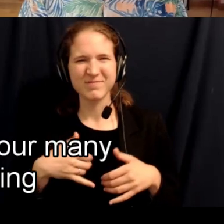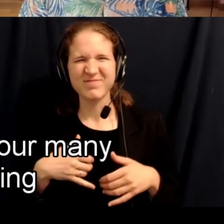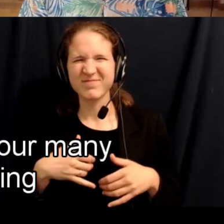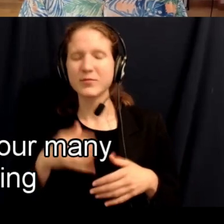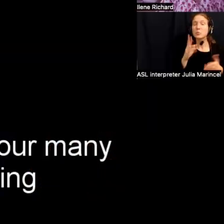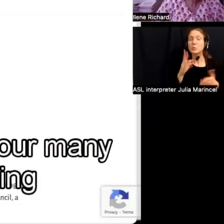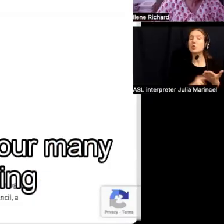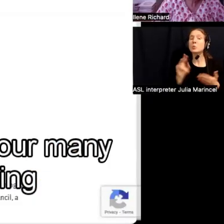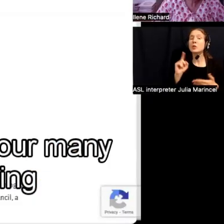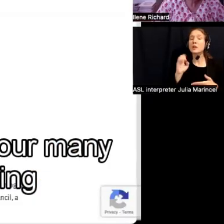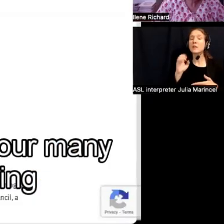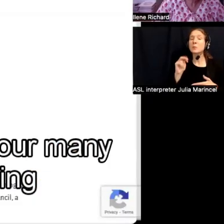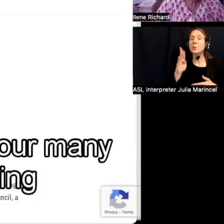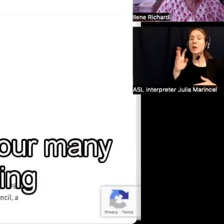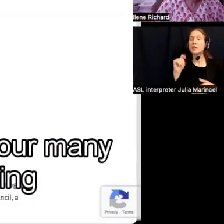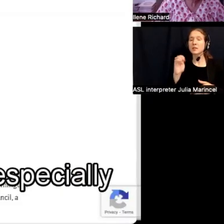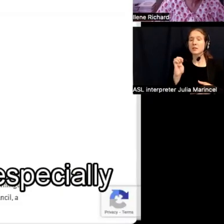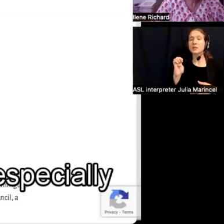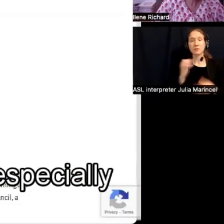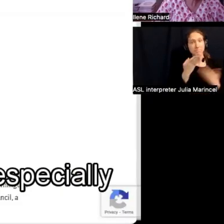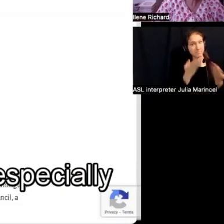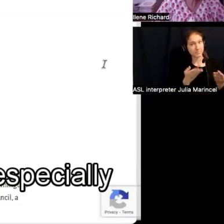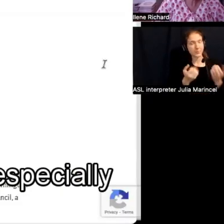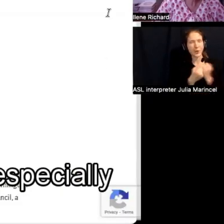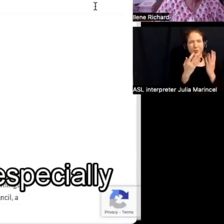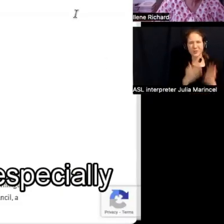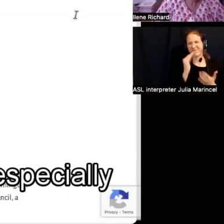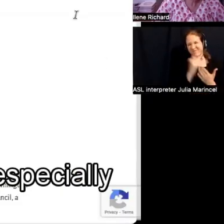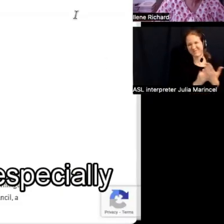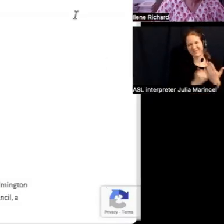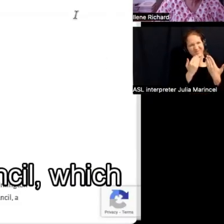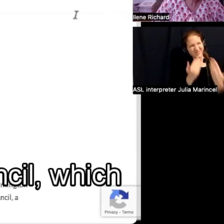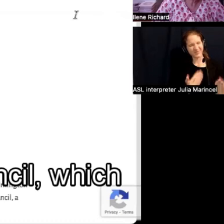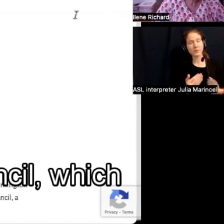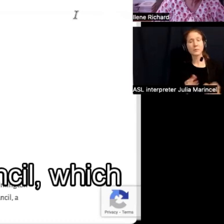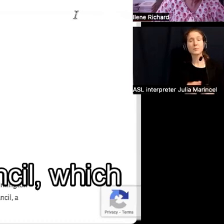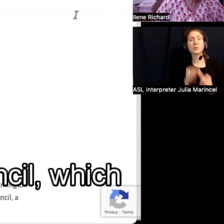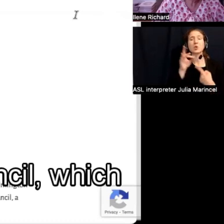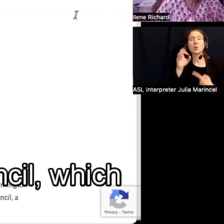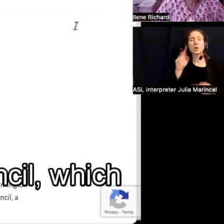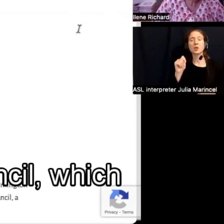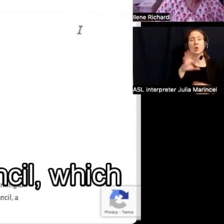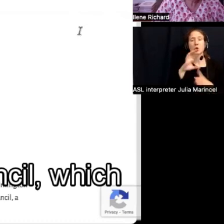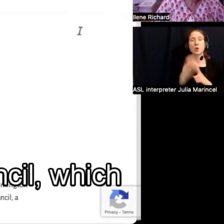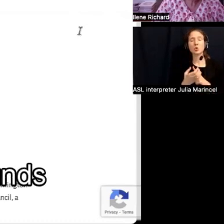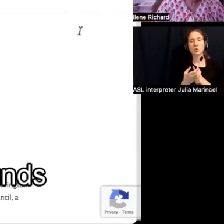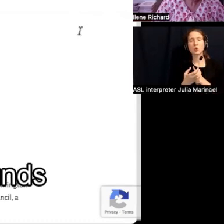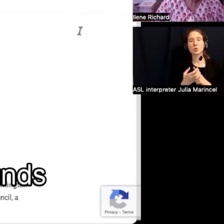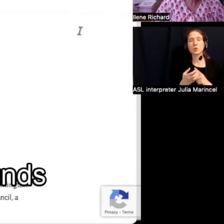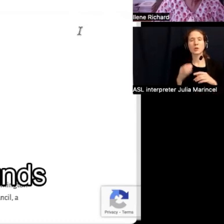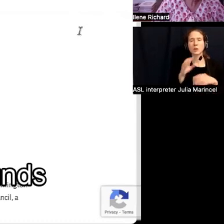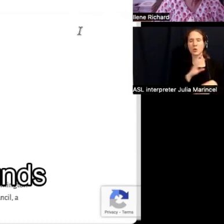We'd also like to thank our many sponsors for making this program possible, especially the Dracut Cultural Council, which